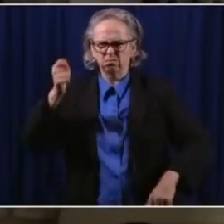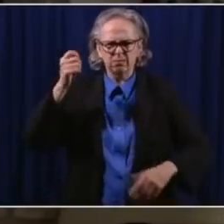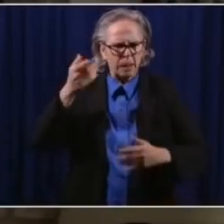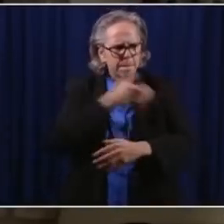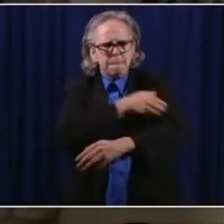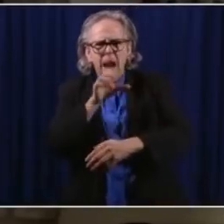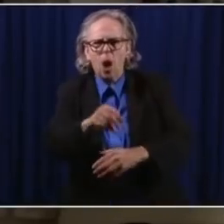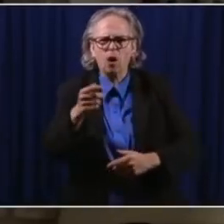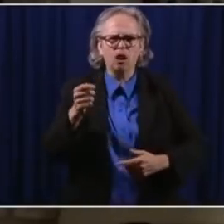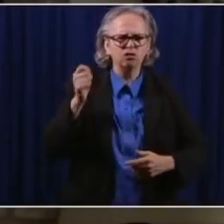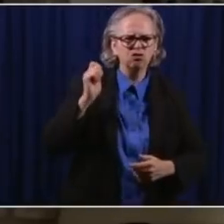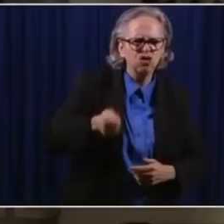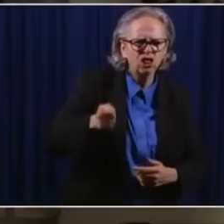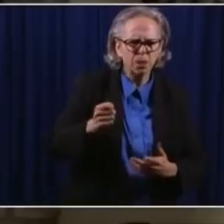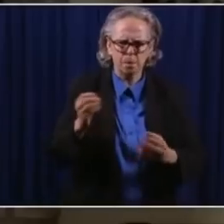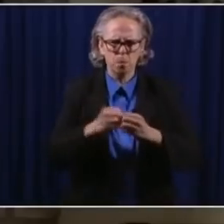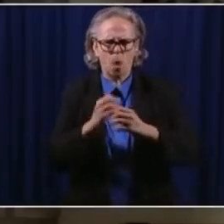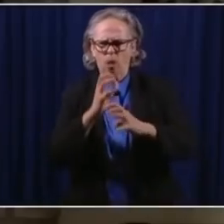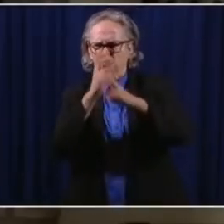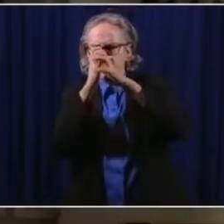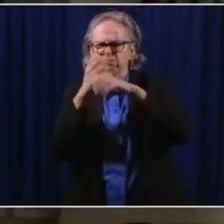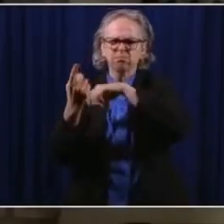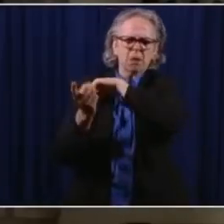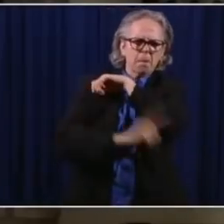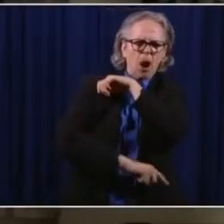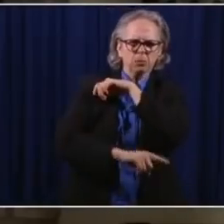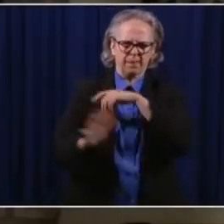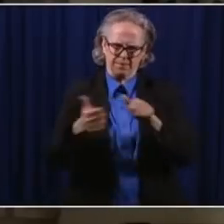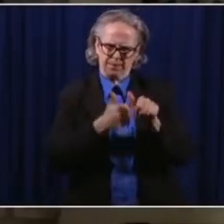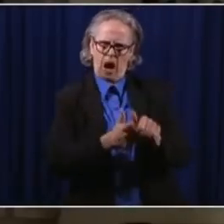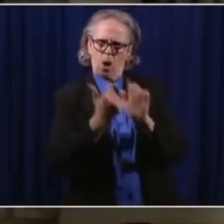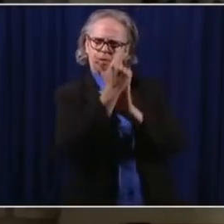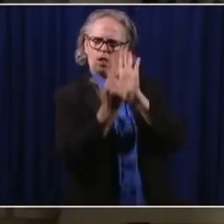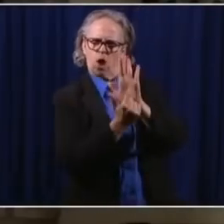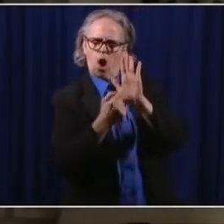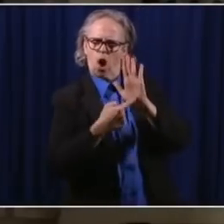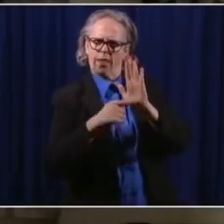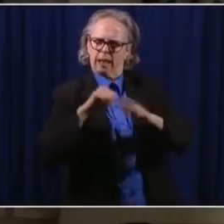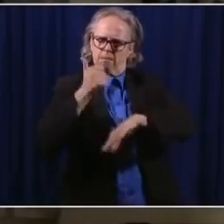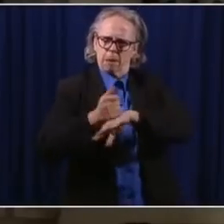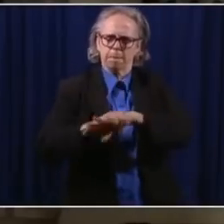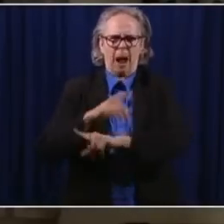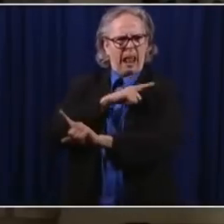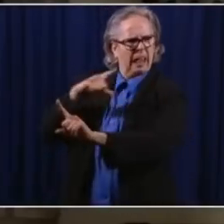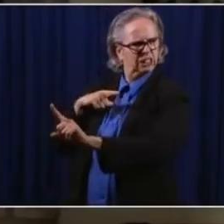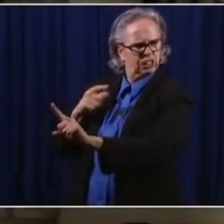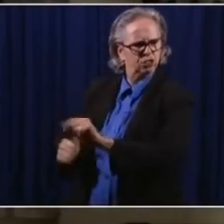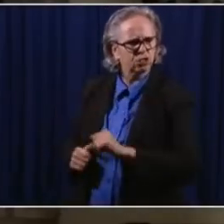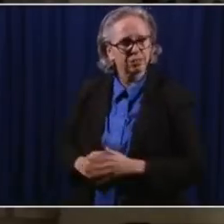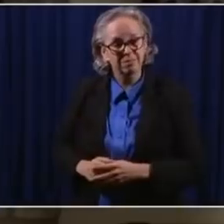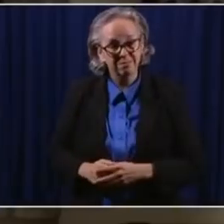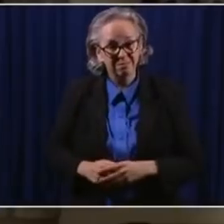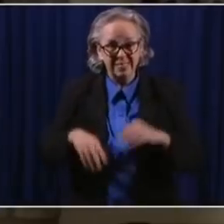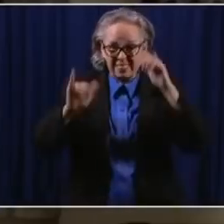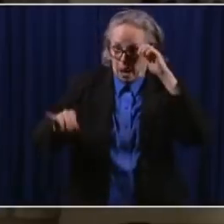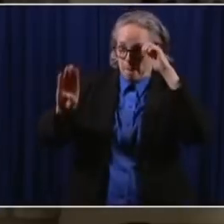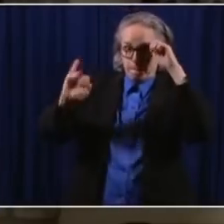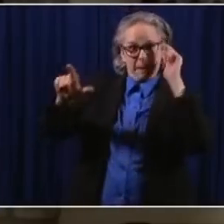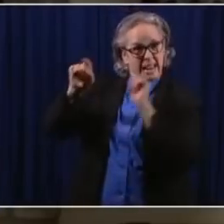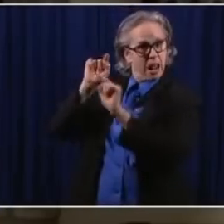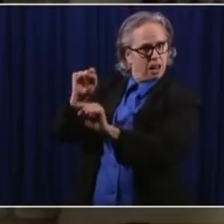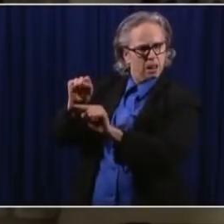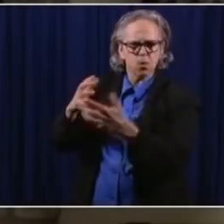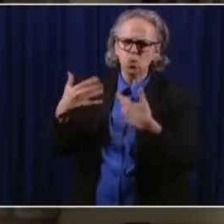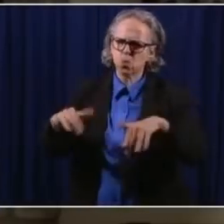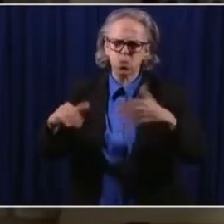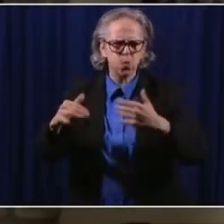streets. This is a bill, and this particular provision in the bill is something that chiefs of police